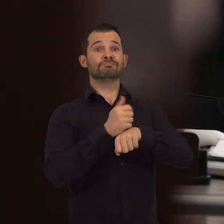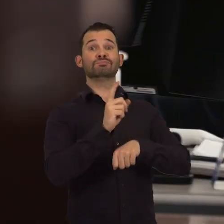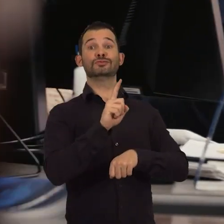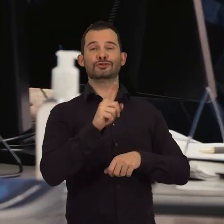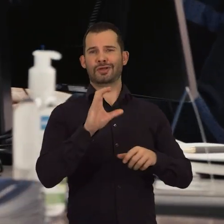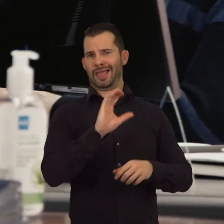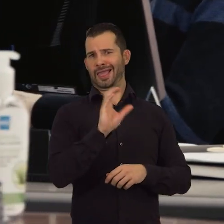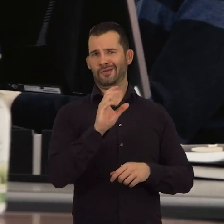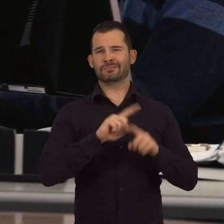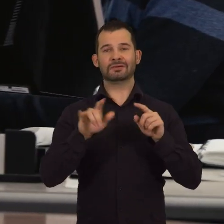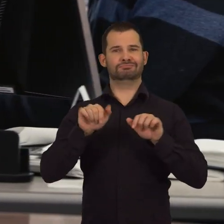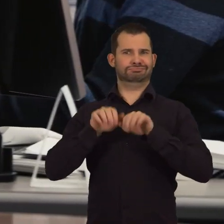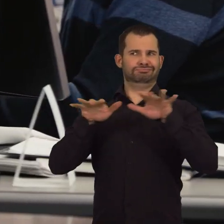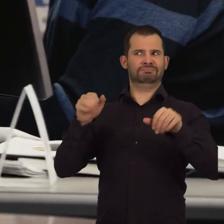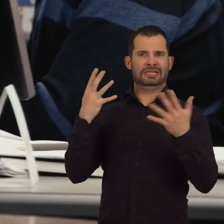other cities as well.